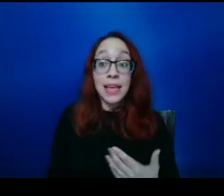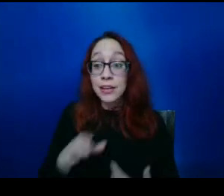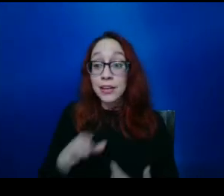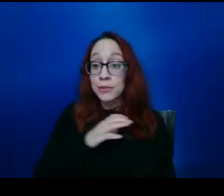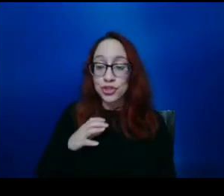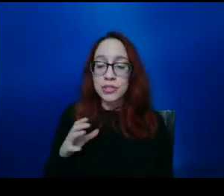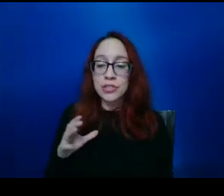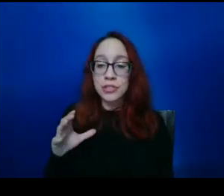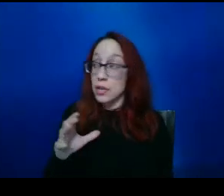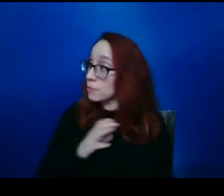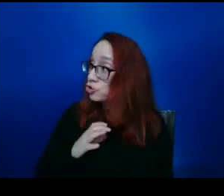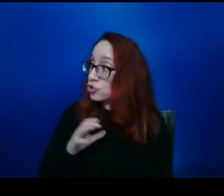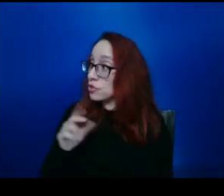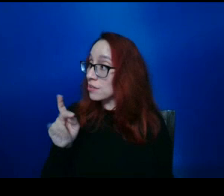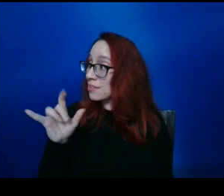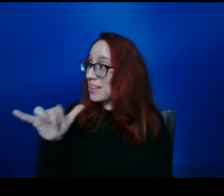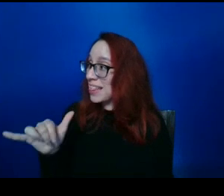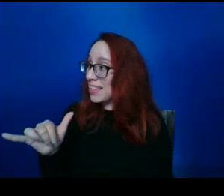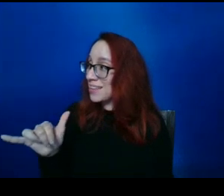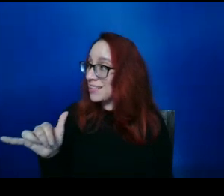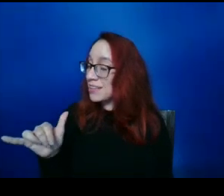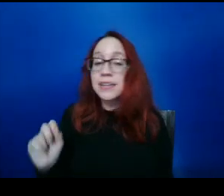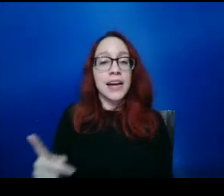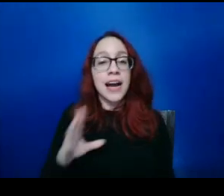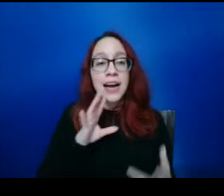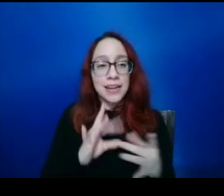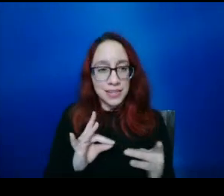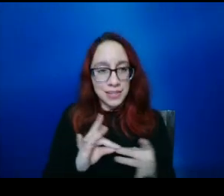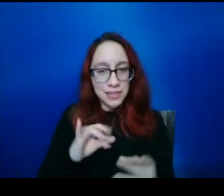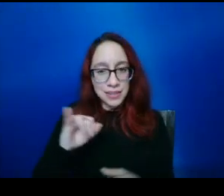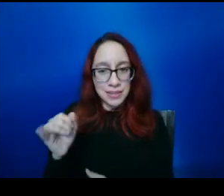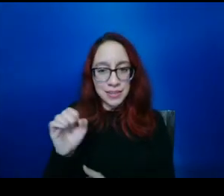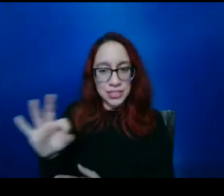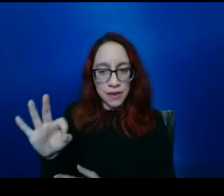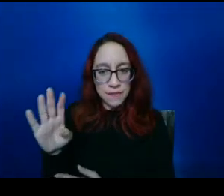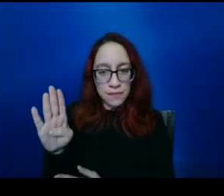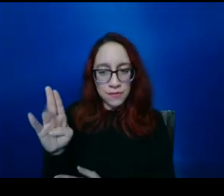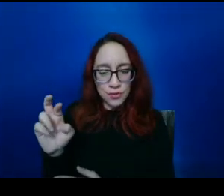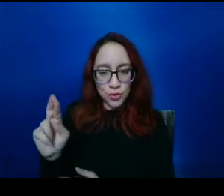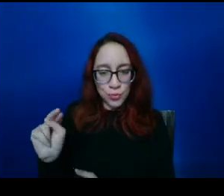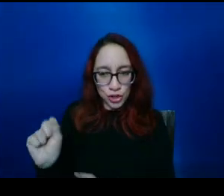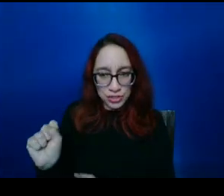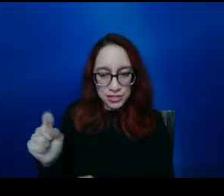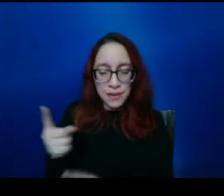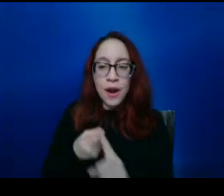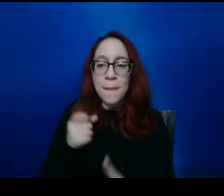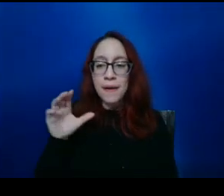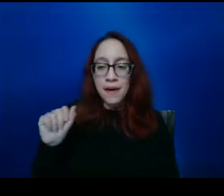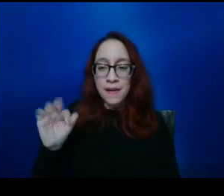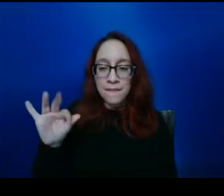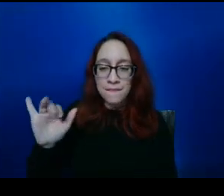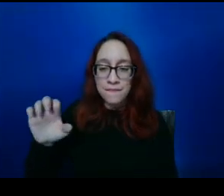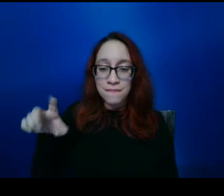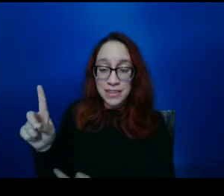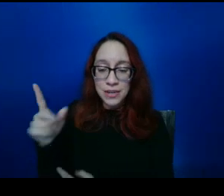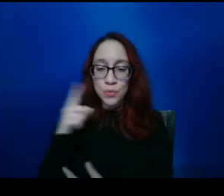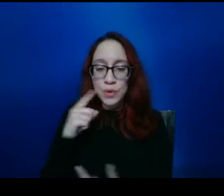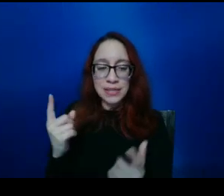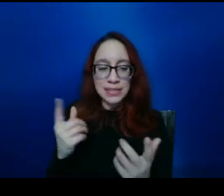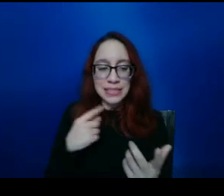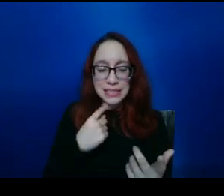Kelly? I also spoke with Jeff Burns from Affiliated, and I just I wanted to take a minute to